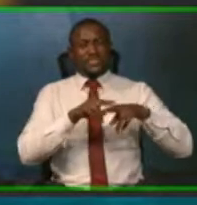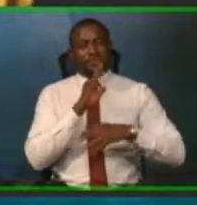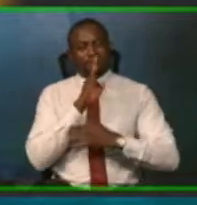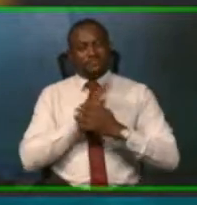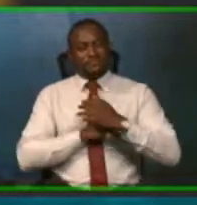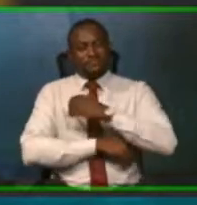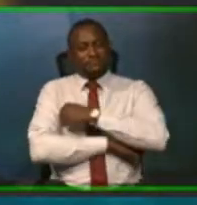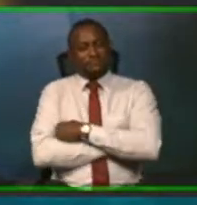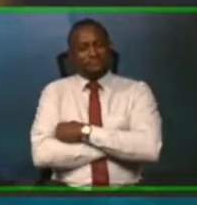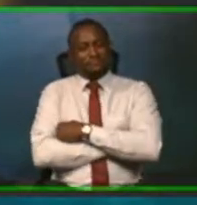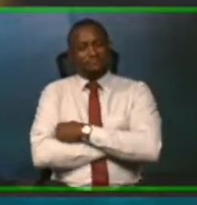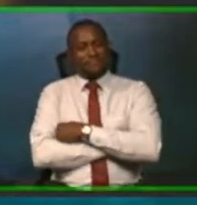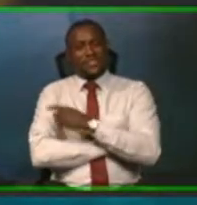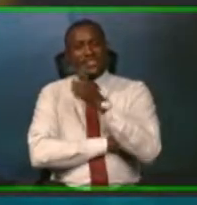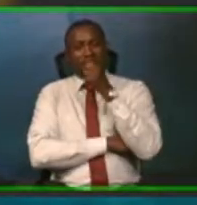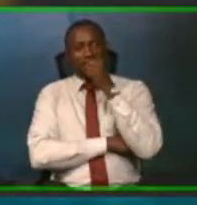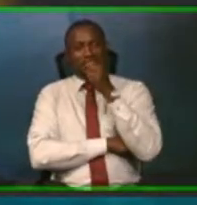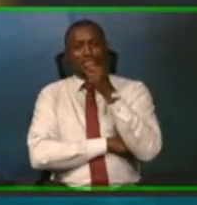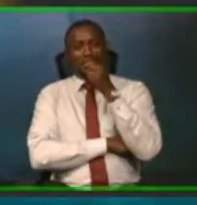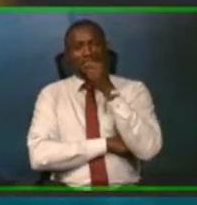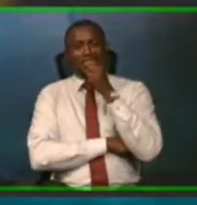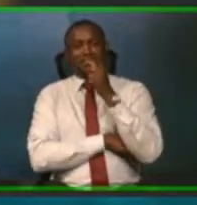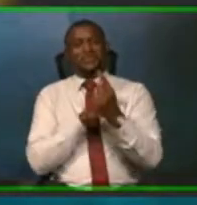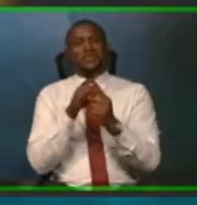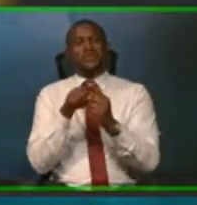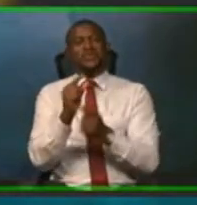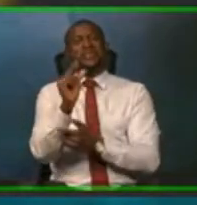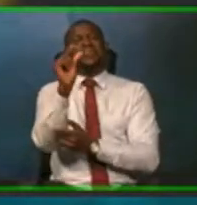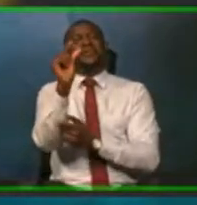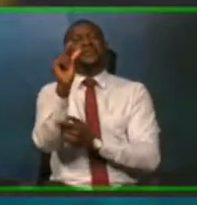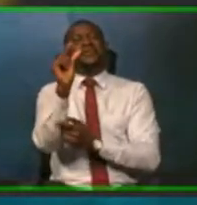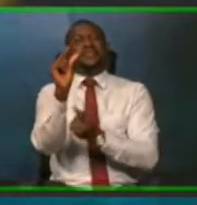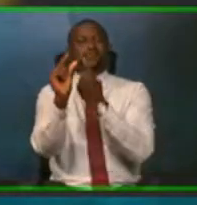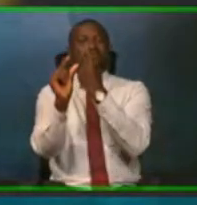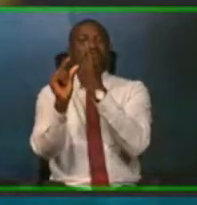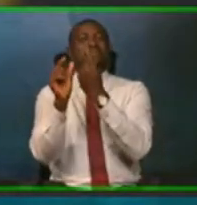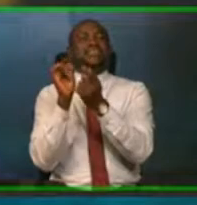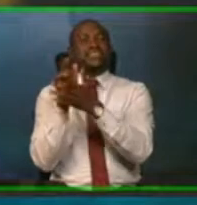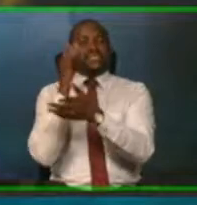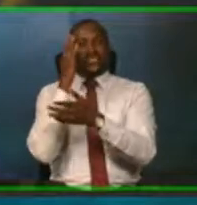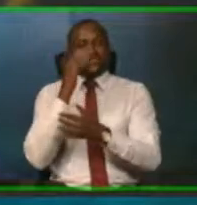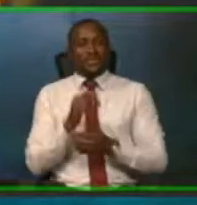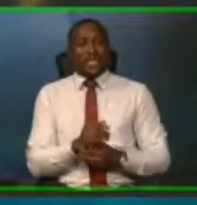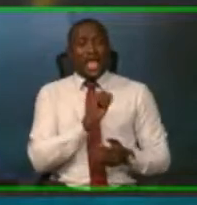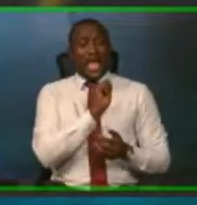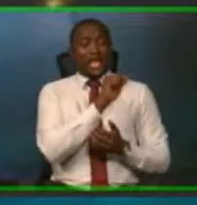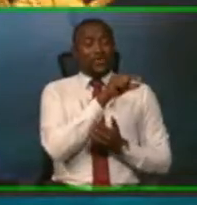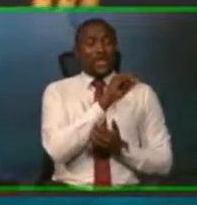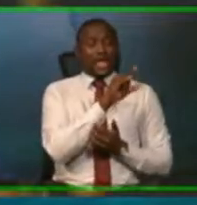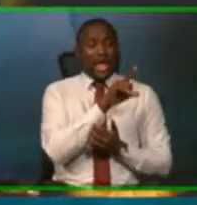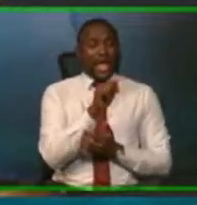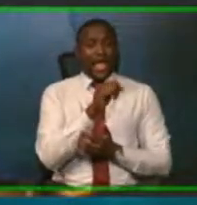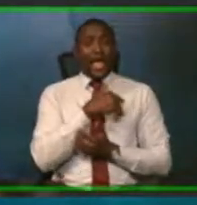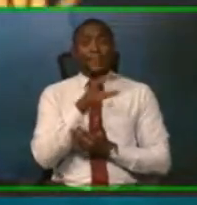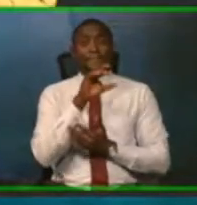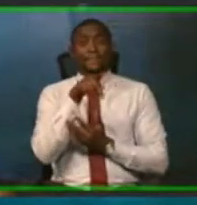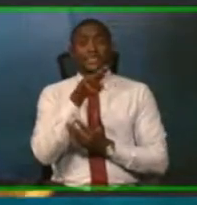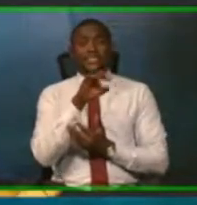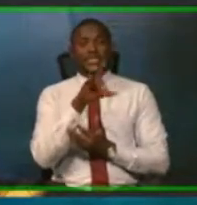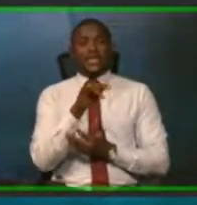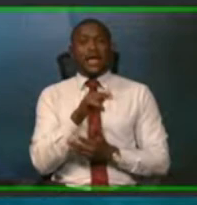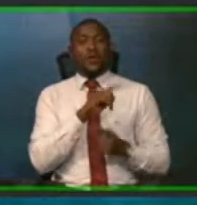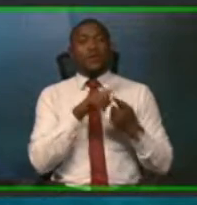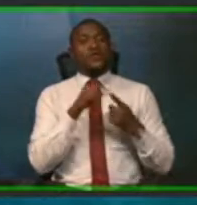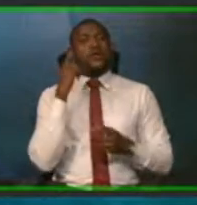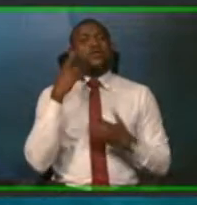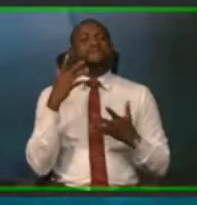to the only that he knew. Aquila and Priscilla. The Bible says when they heard him, they commended him. I like them.